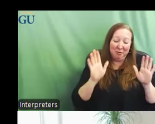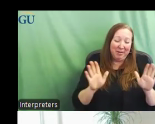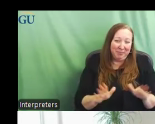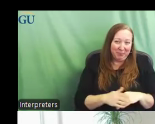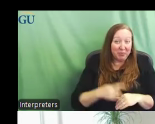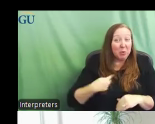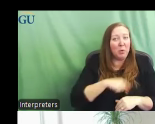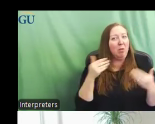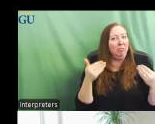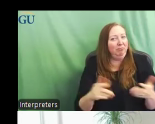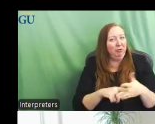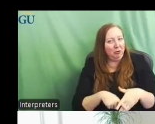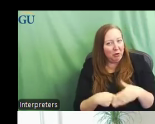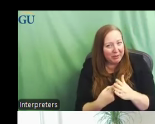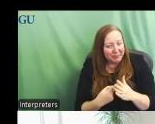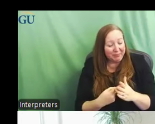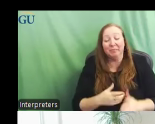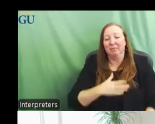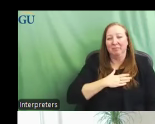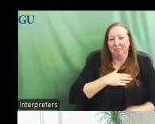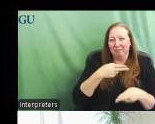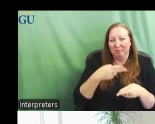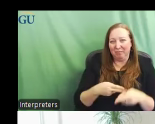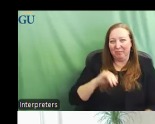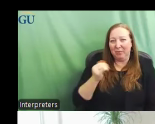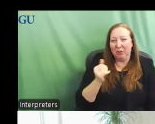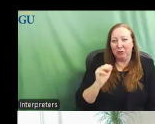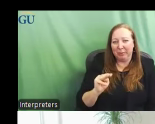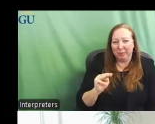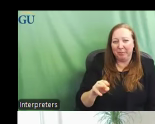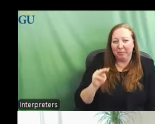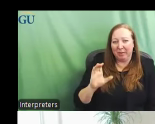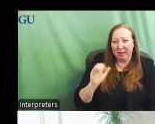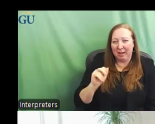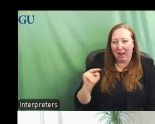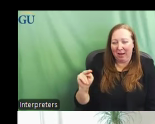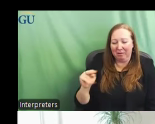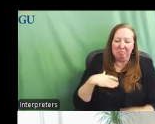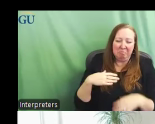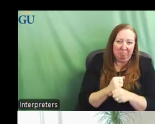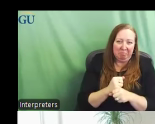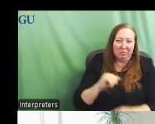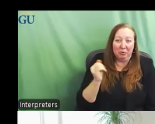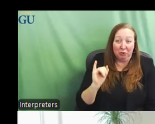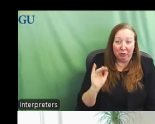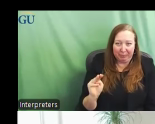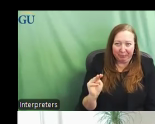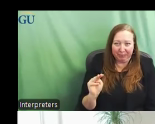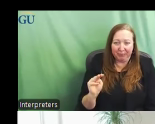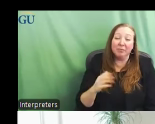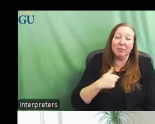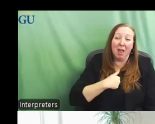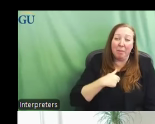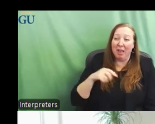As shall be mentioned, my name is Jim McCann. I go by Jim, and I am the speech-language